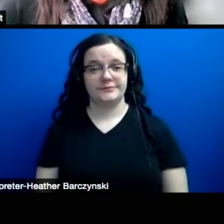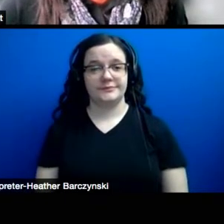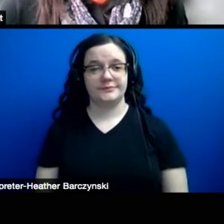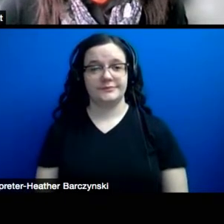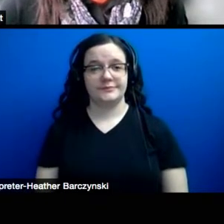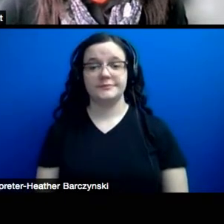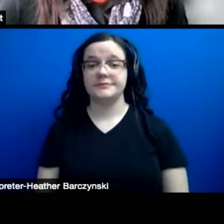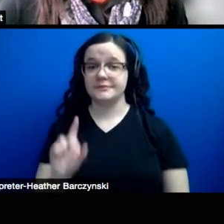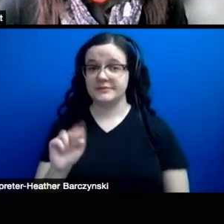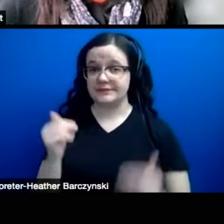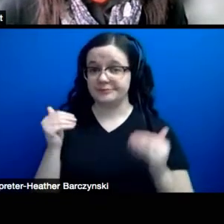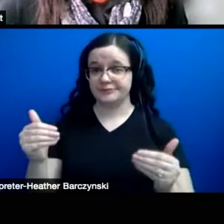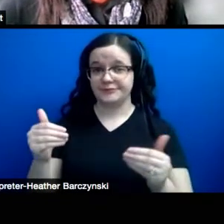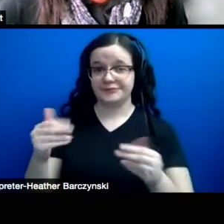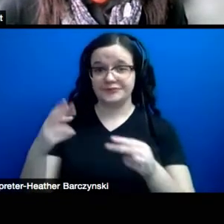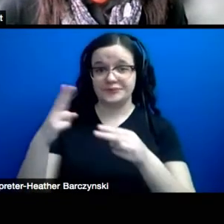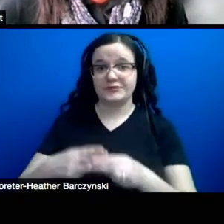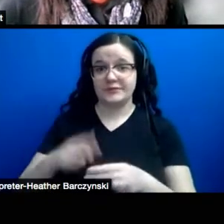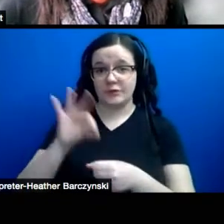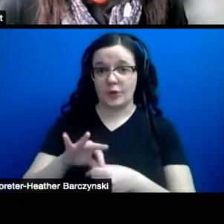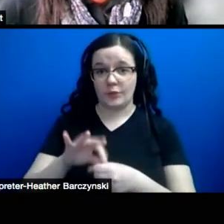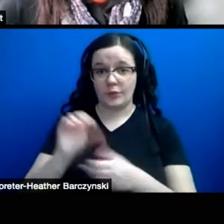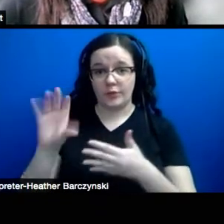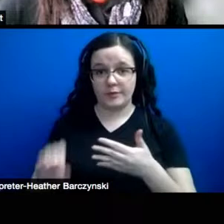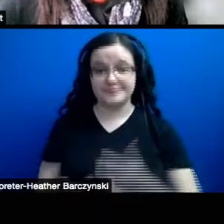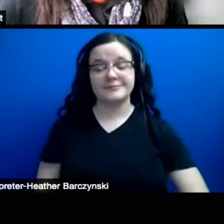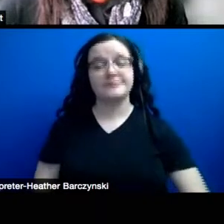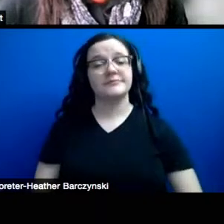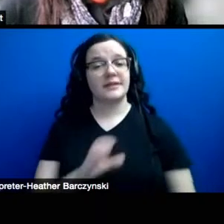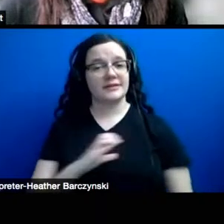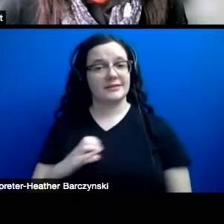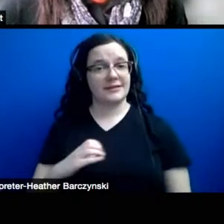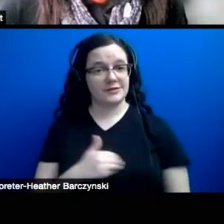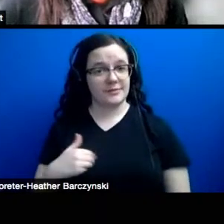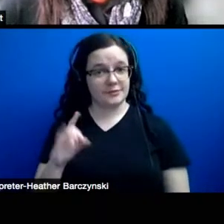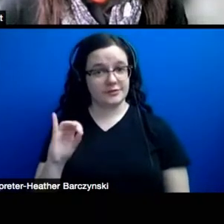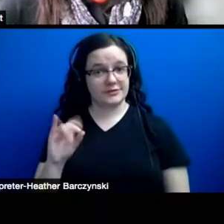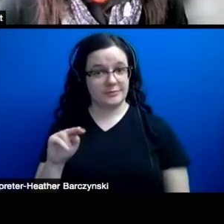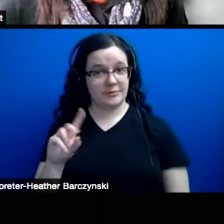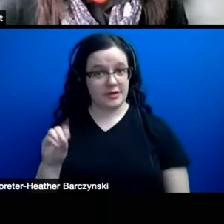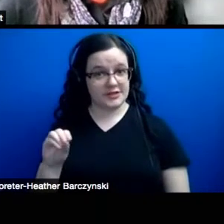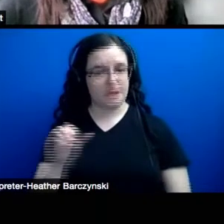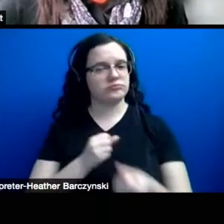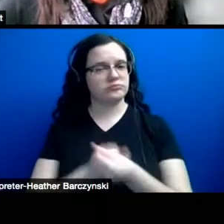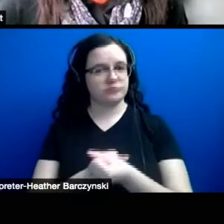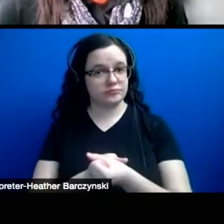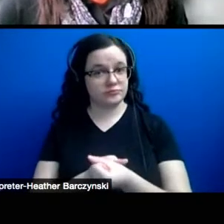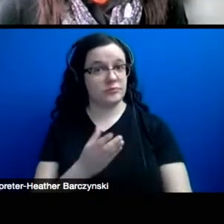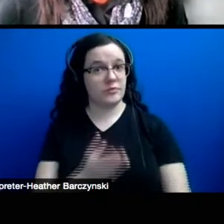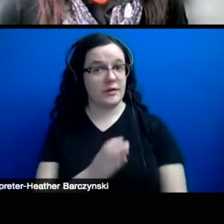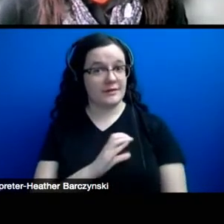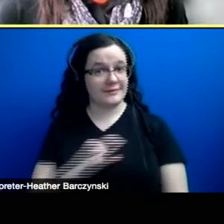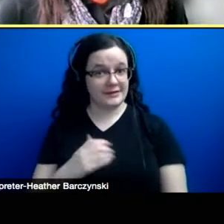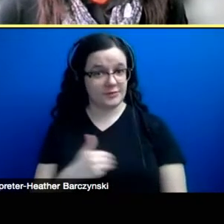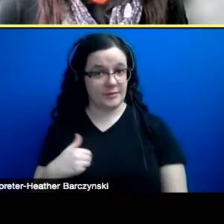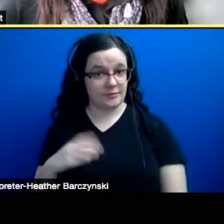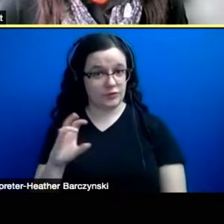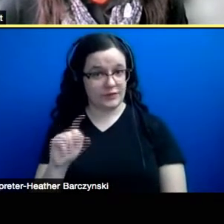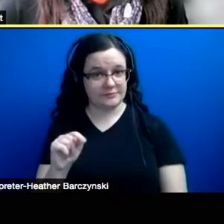Dan, please call the roll. Councilmember DePonzio. Aye. Councilmember Wilt.